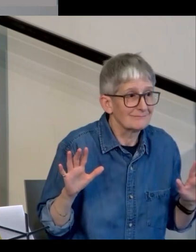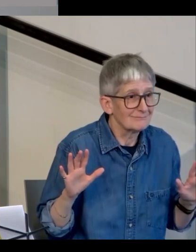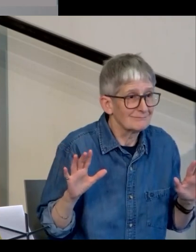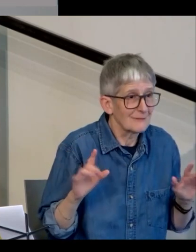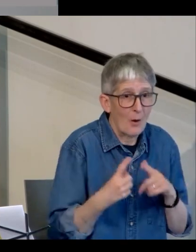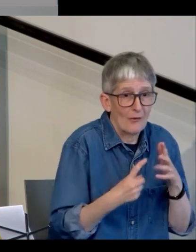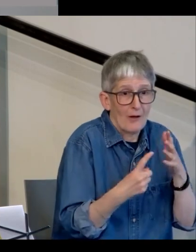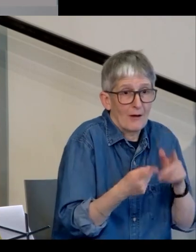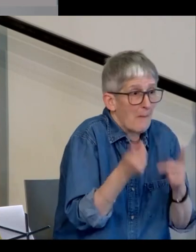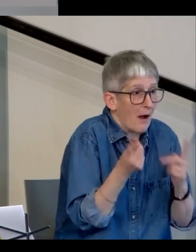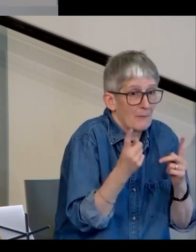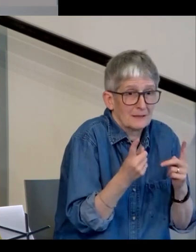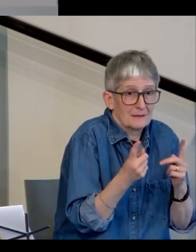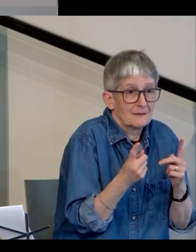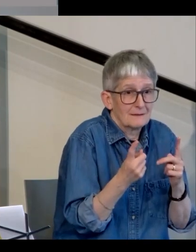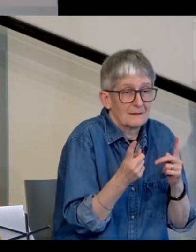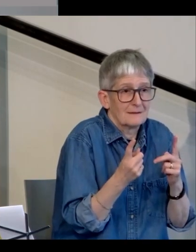commandment.